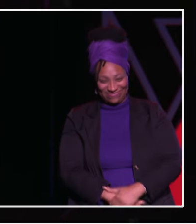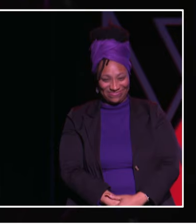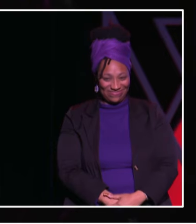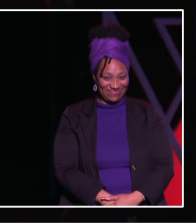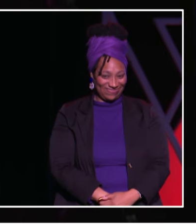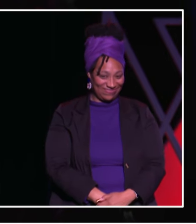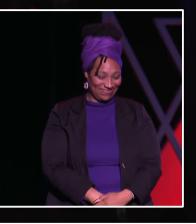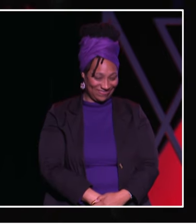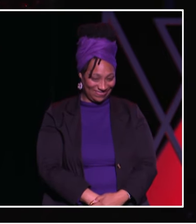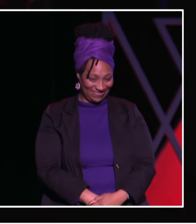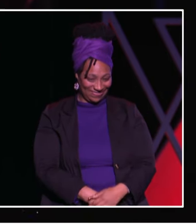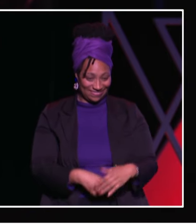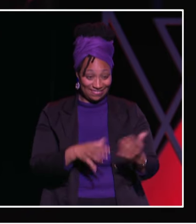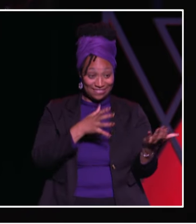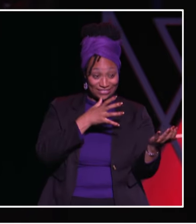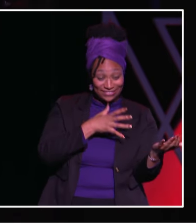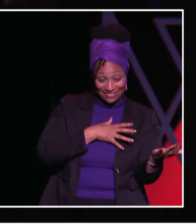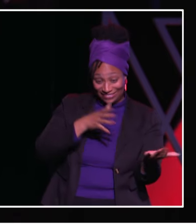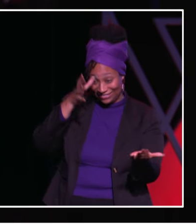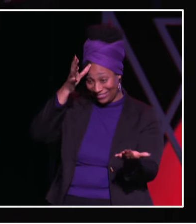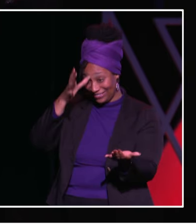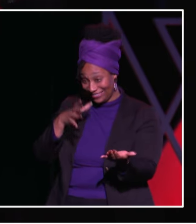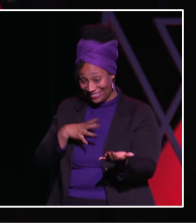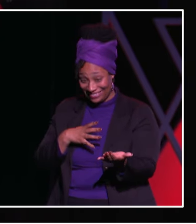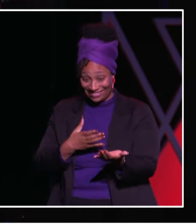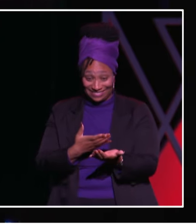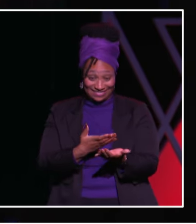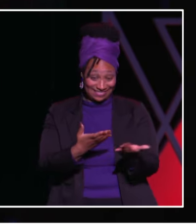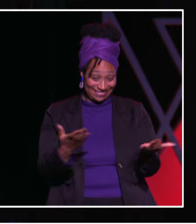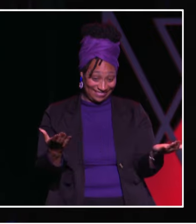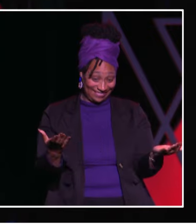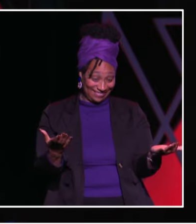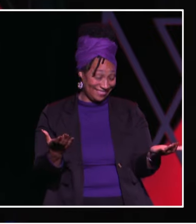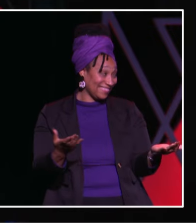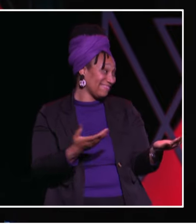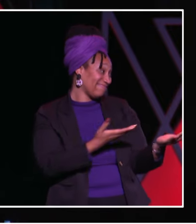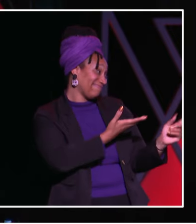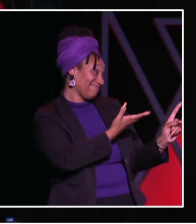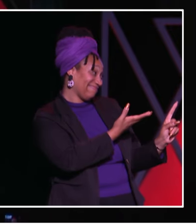Ladies and gentlemen, Gretchen Wharton.